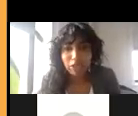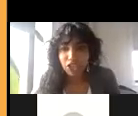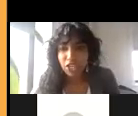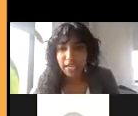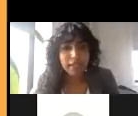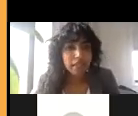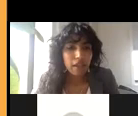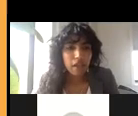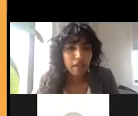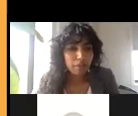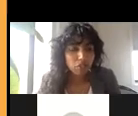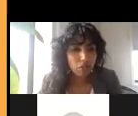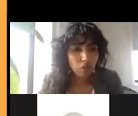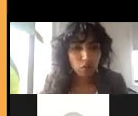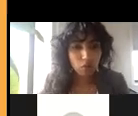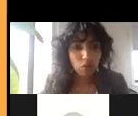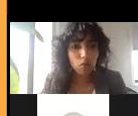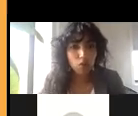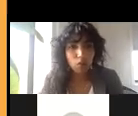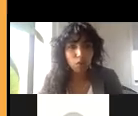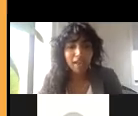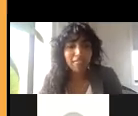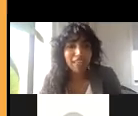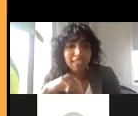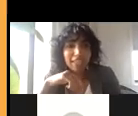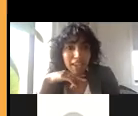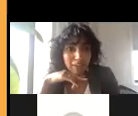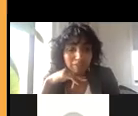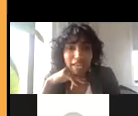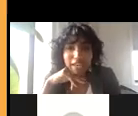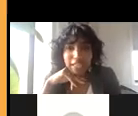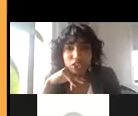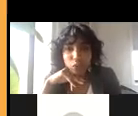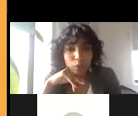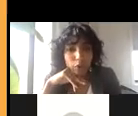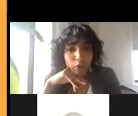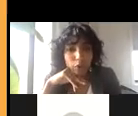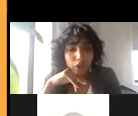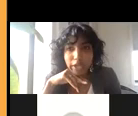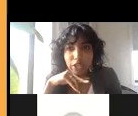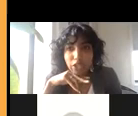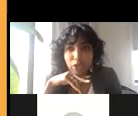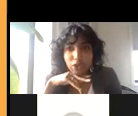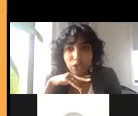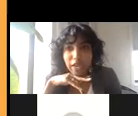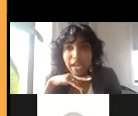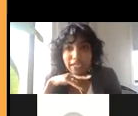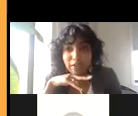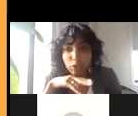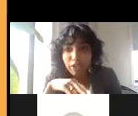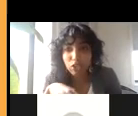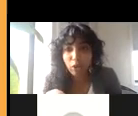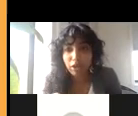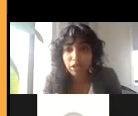Thanks so much, Dana. So I think Dana kind of led us into what we're going to do